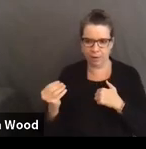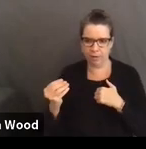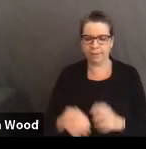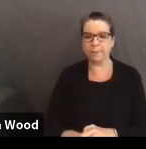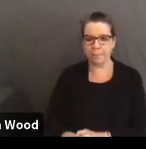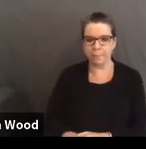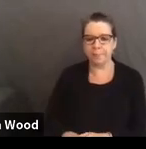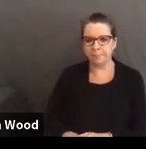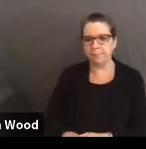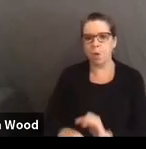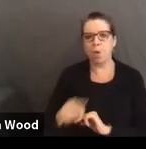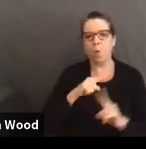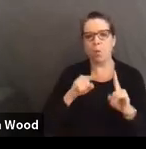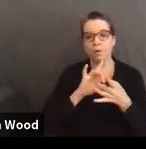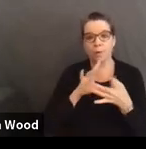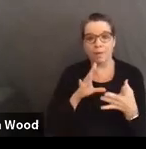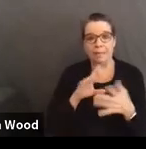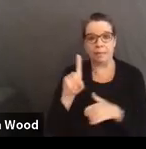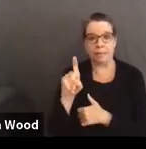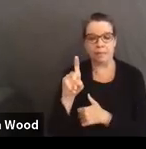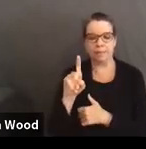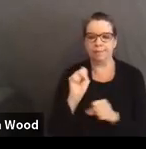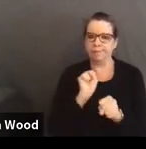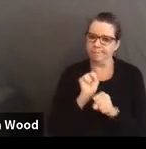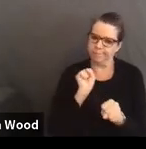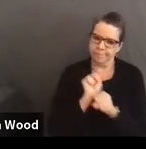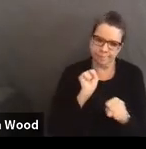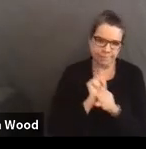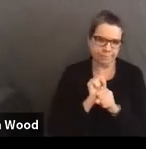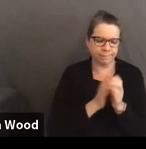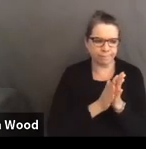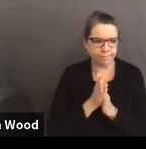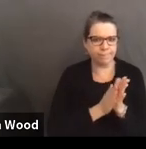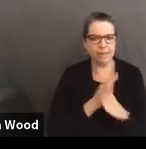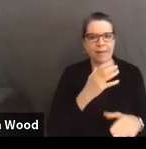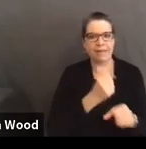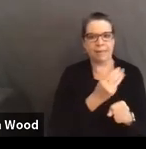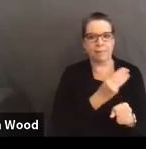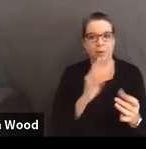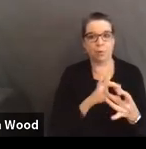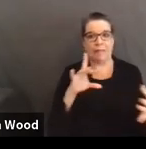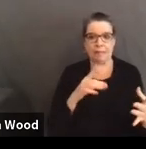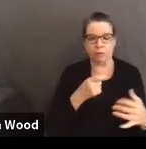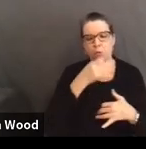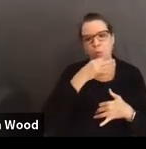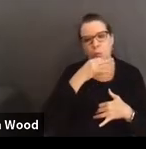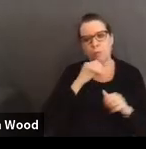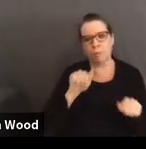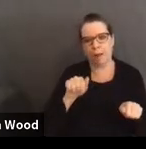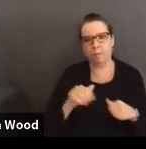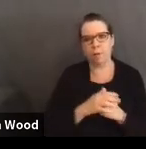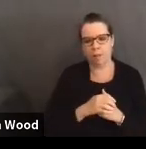materials released. We are working diligently to get the materials released as soon as possible.